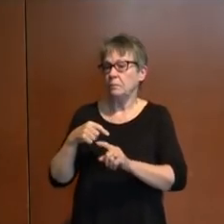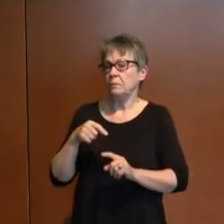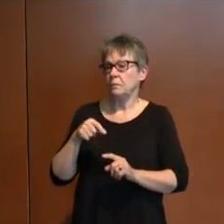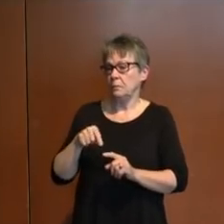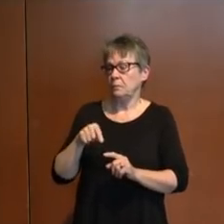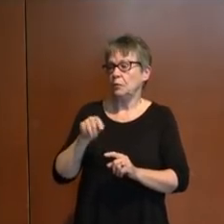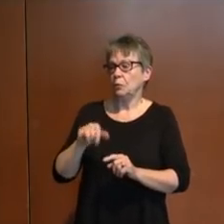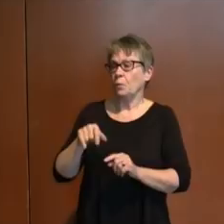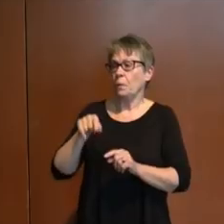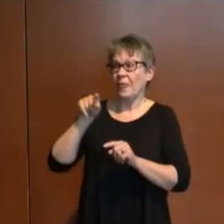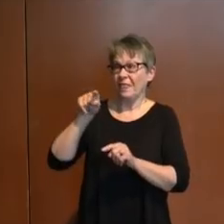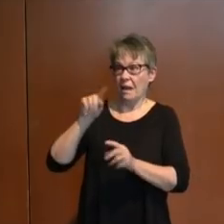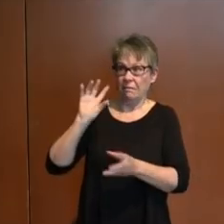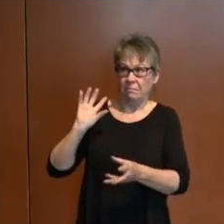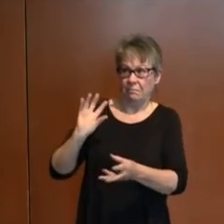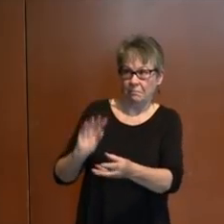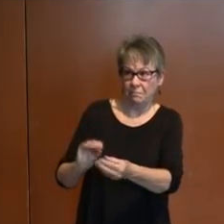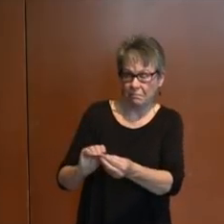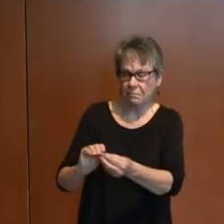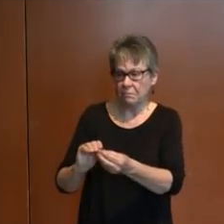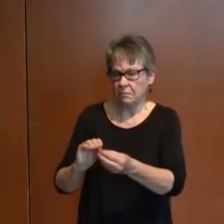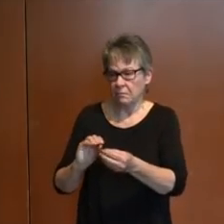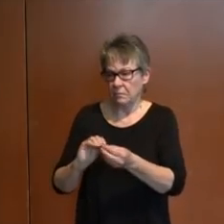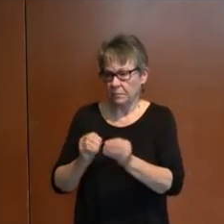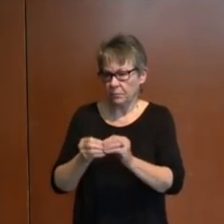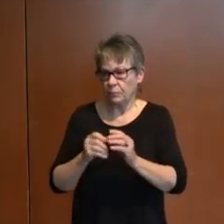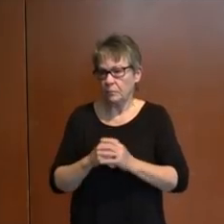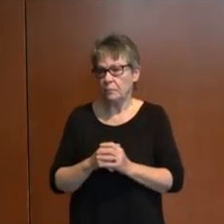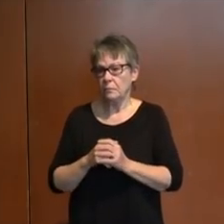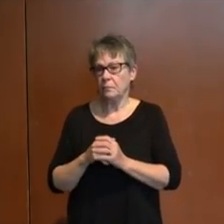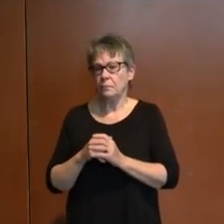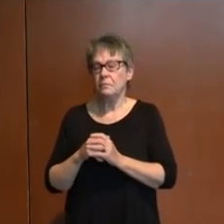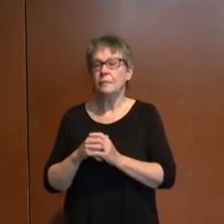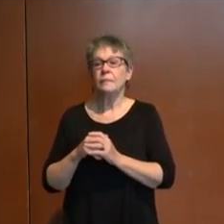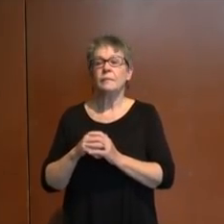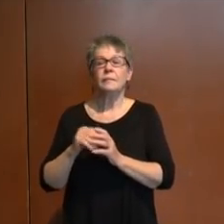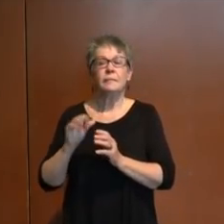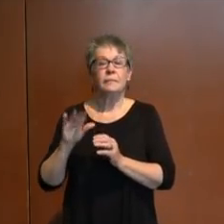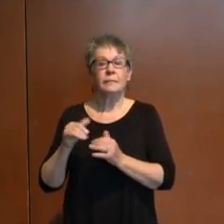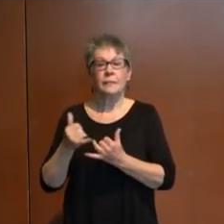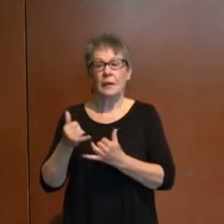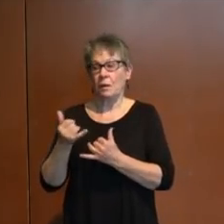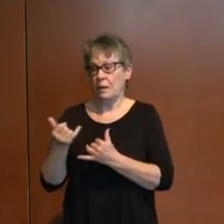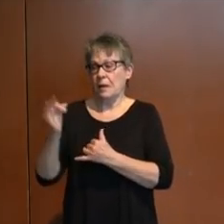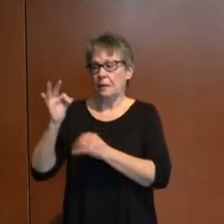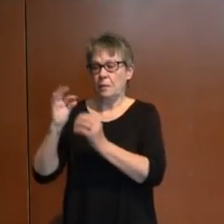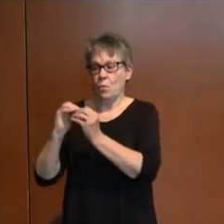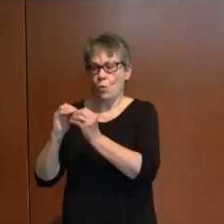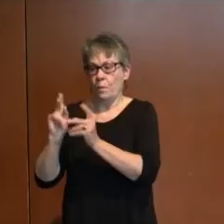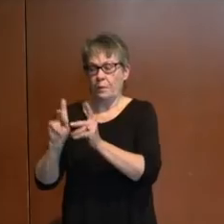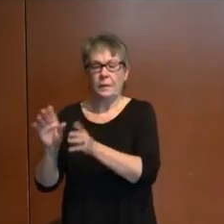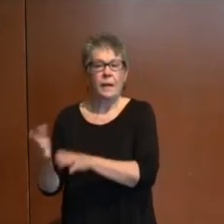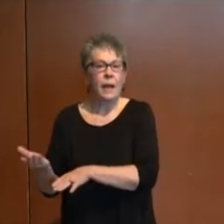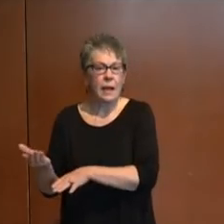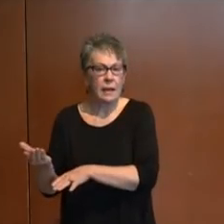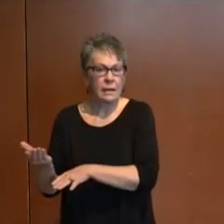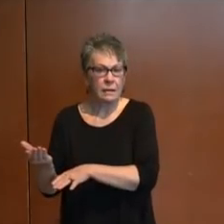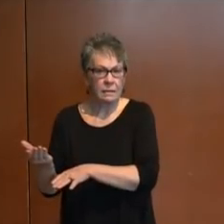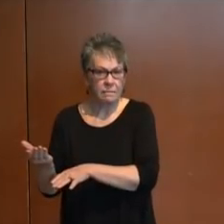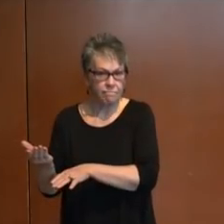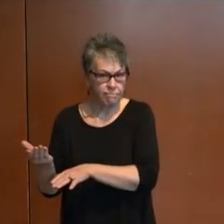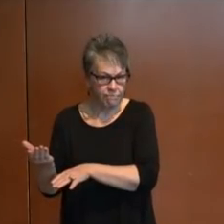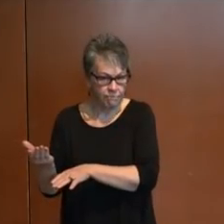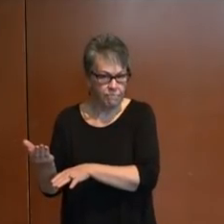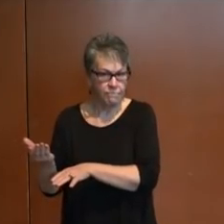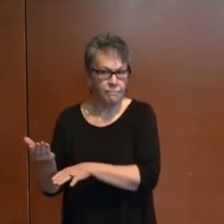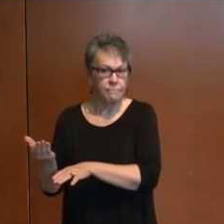sad duty to report that another 19 New Jerseyans have now lost their lives and have died from COVID-19